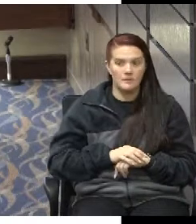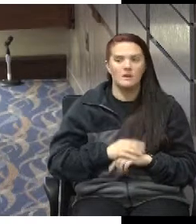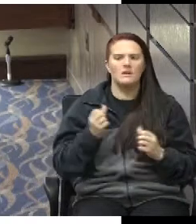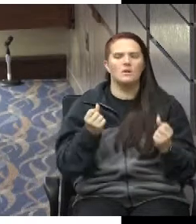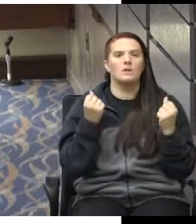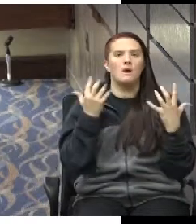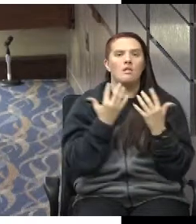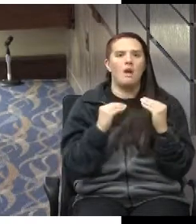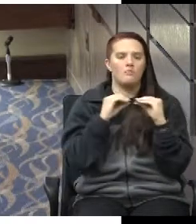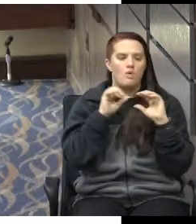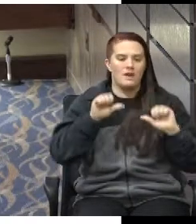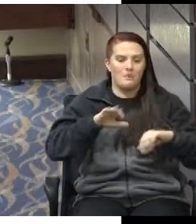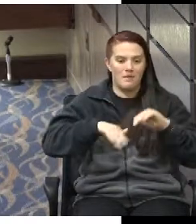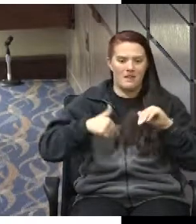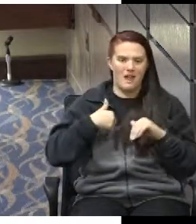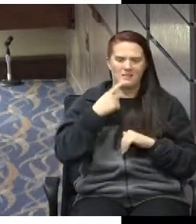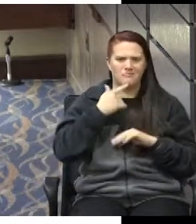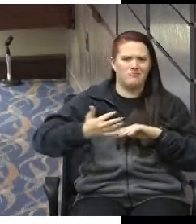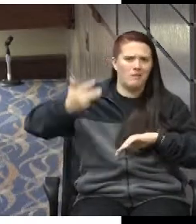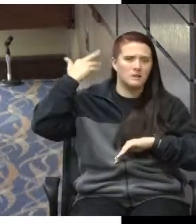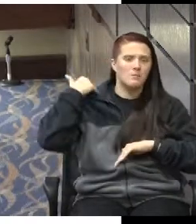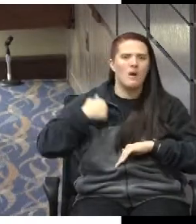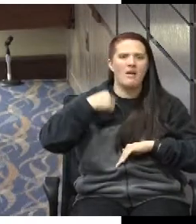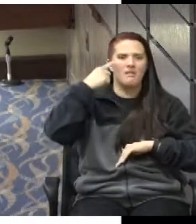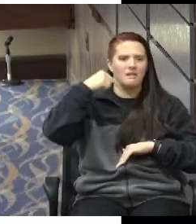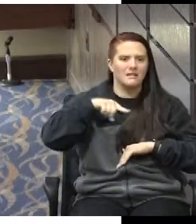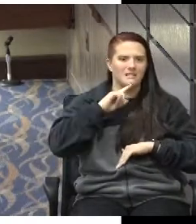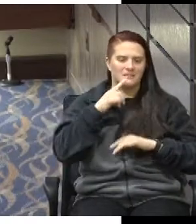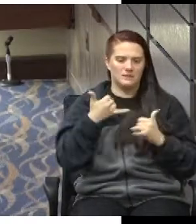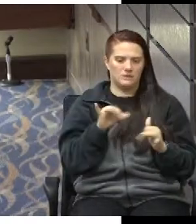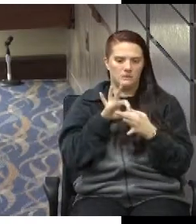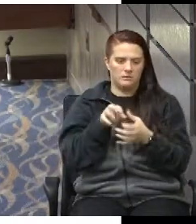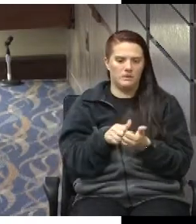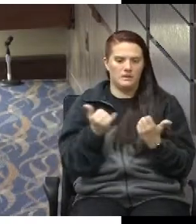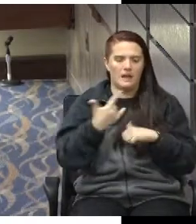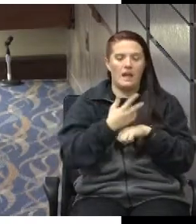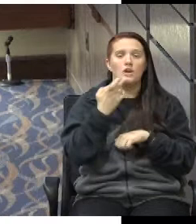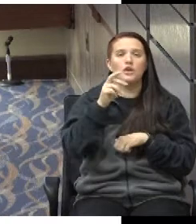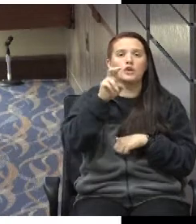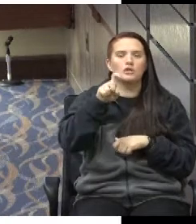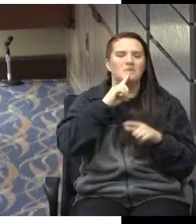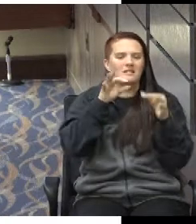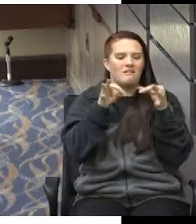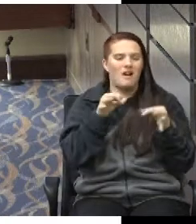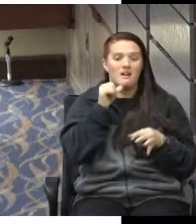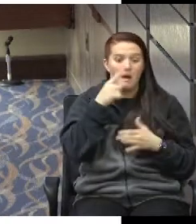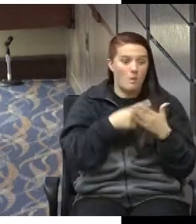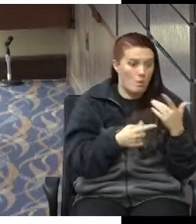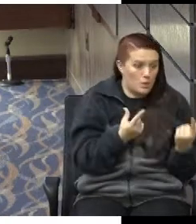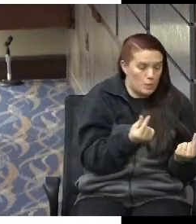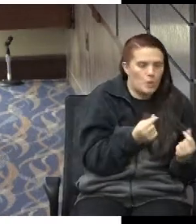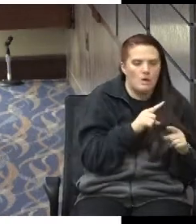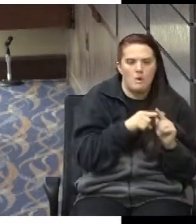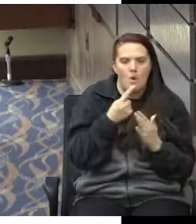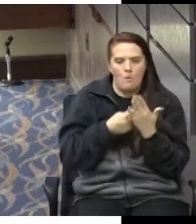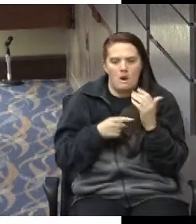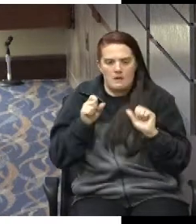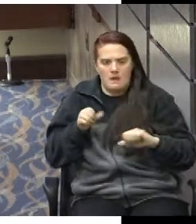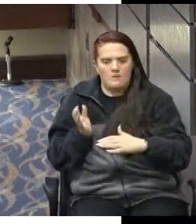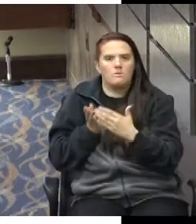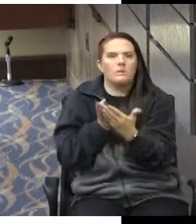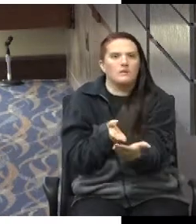Somebody a lot more capable than I said this a long time ago, and I think it's still relevant today. HR should be defined by not by what it does, but by what it